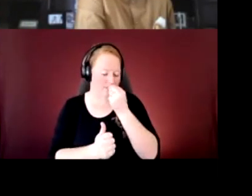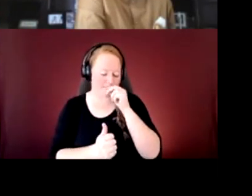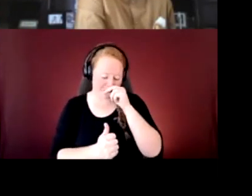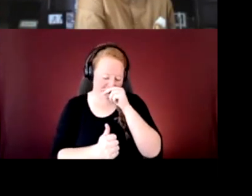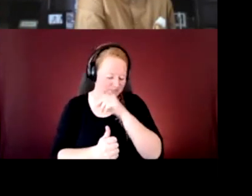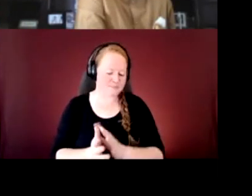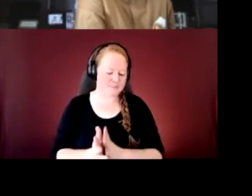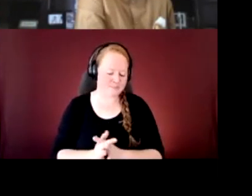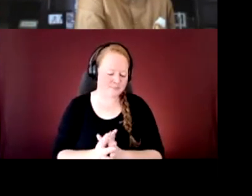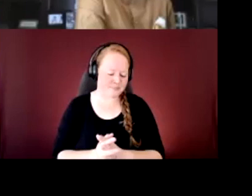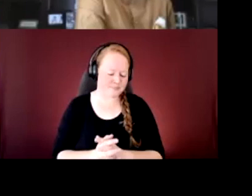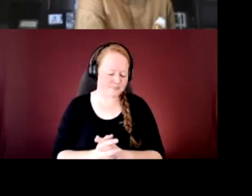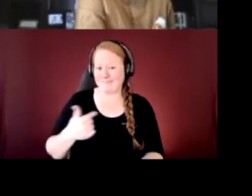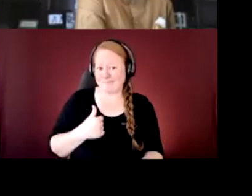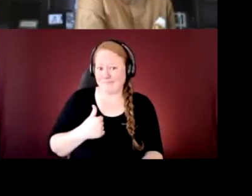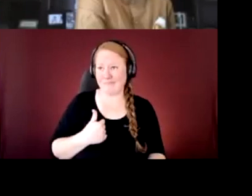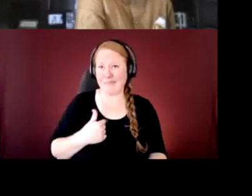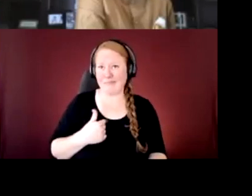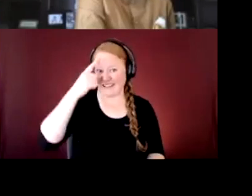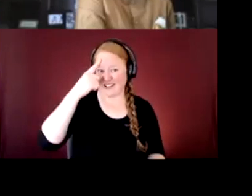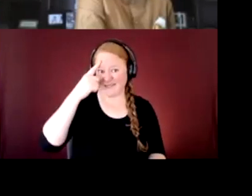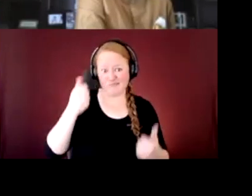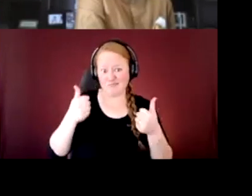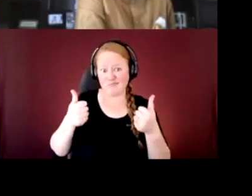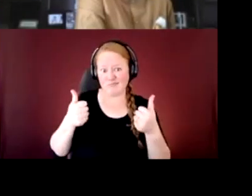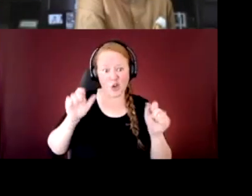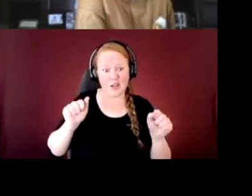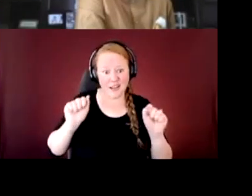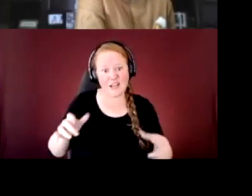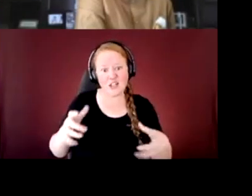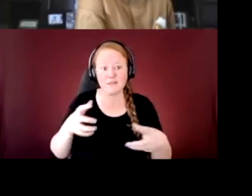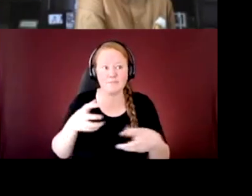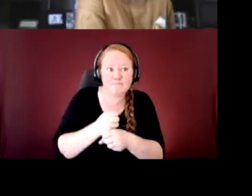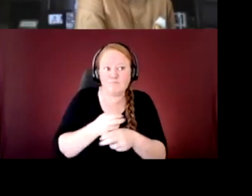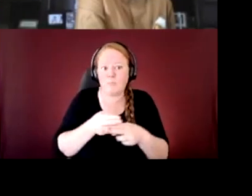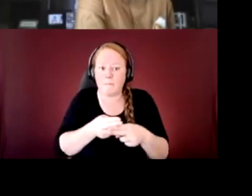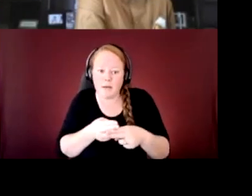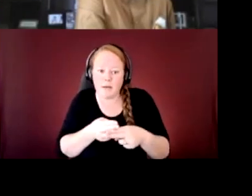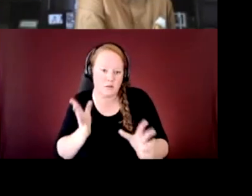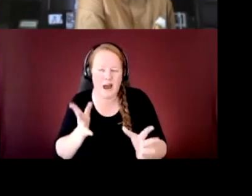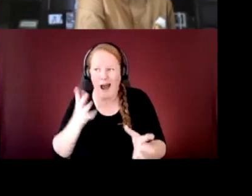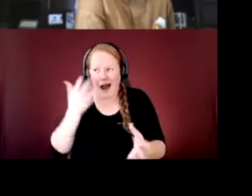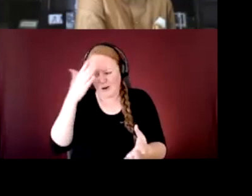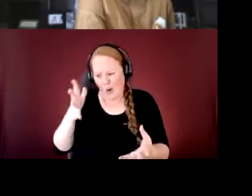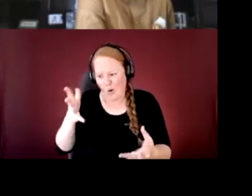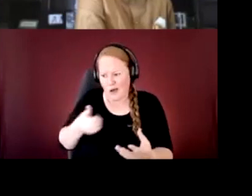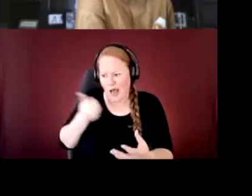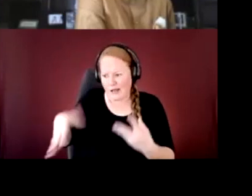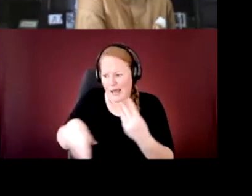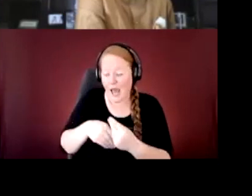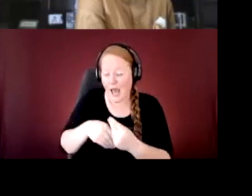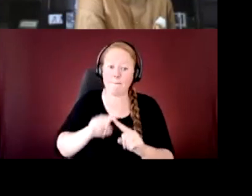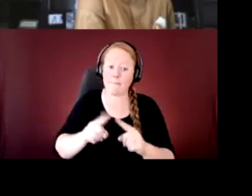say we're good for the moment to keep things brief. I don't know what else to add, but I am going to take a moment and pause and say,